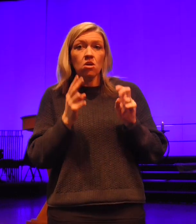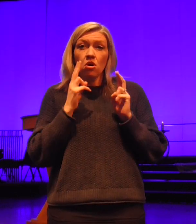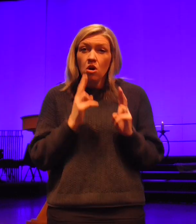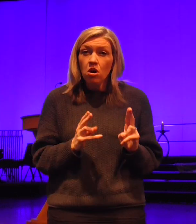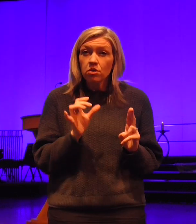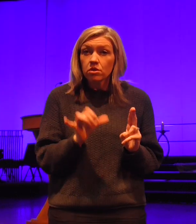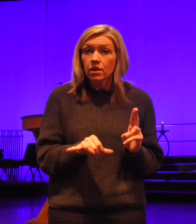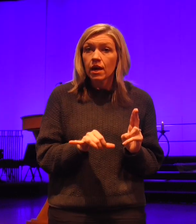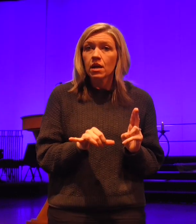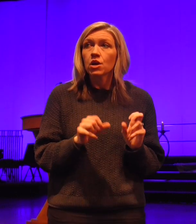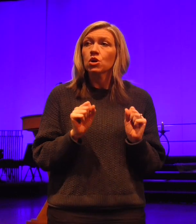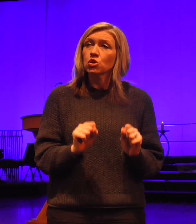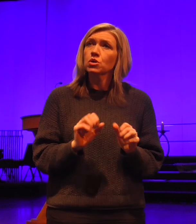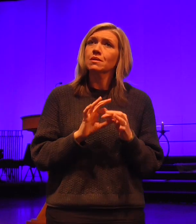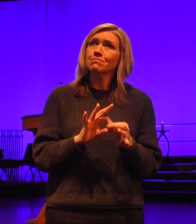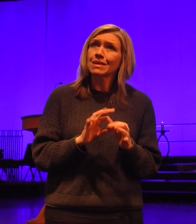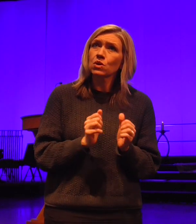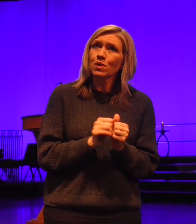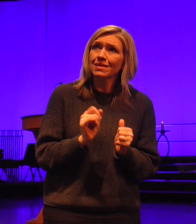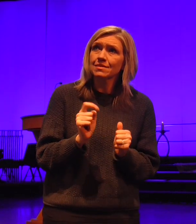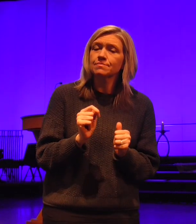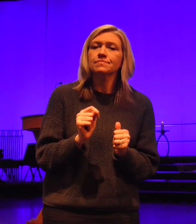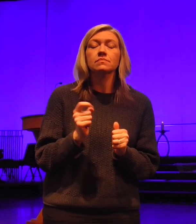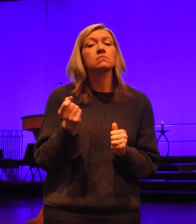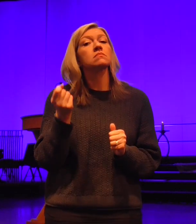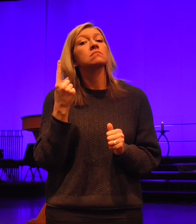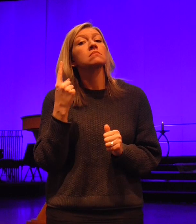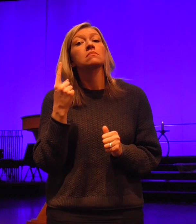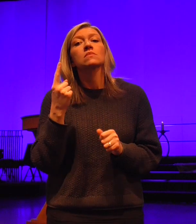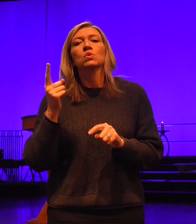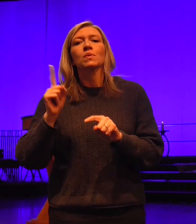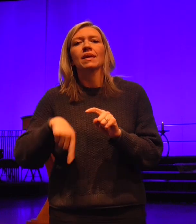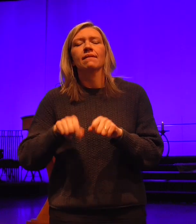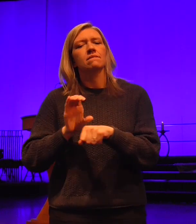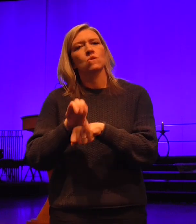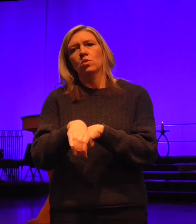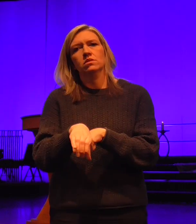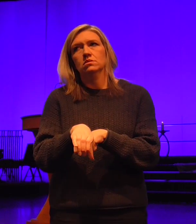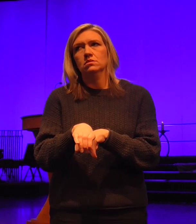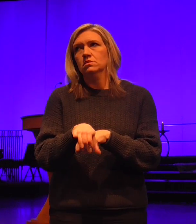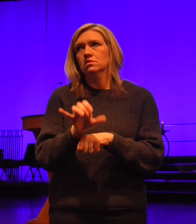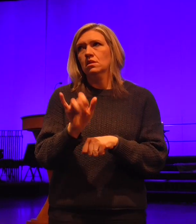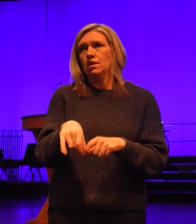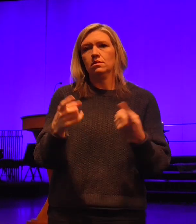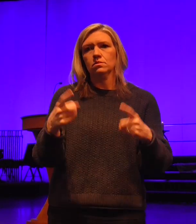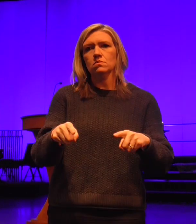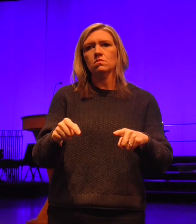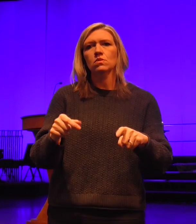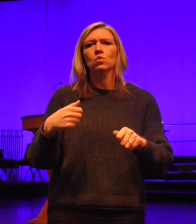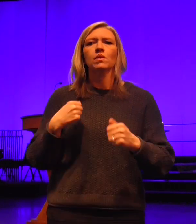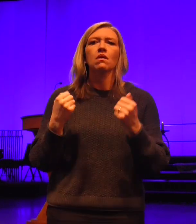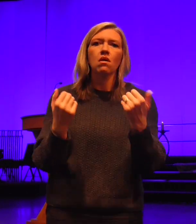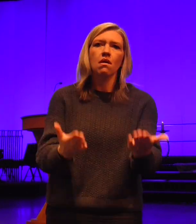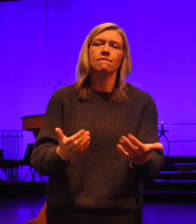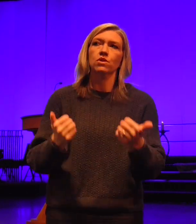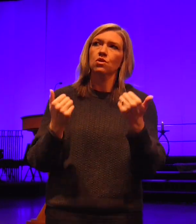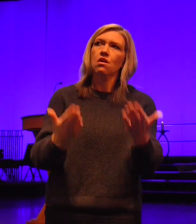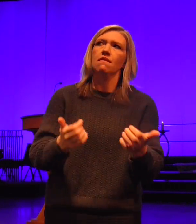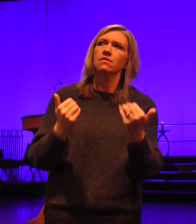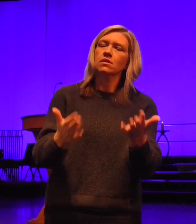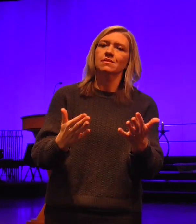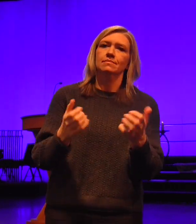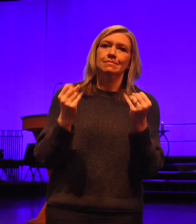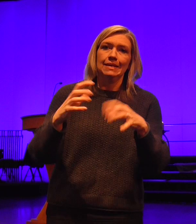it. And you know what? You can't do this. You can't force that. We offer this over and over again so that